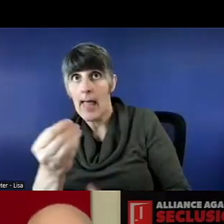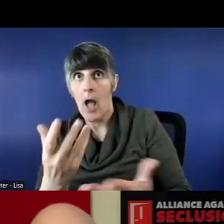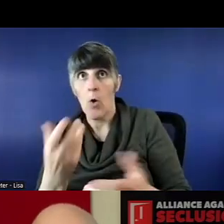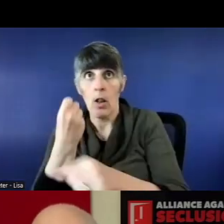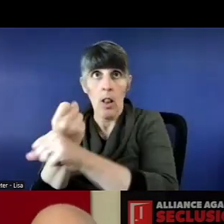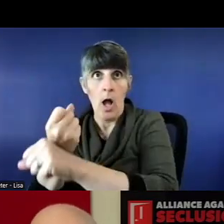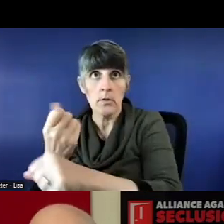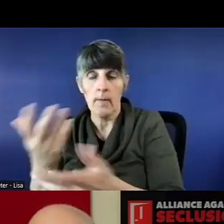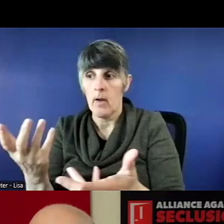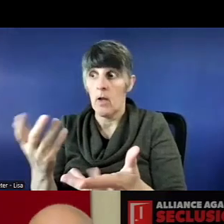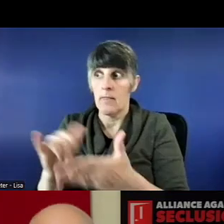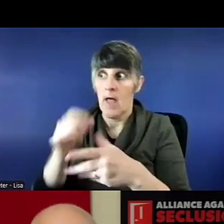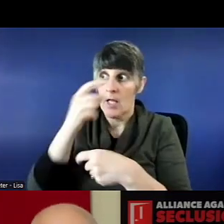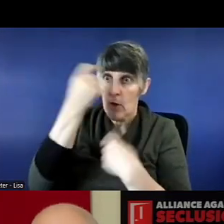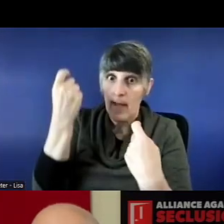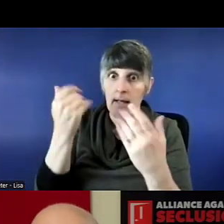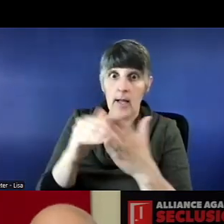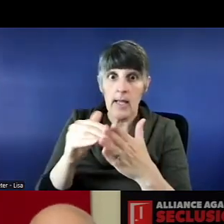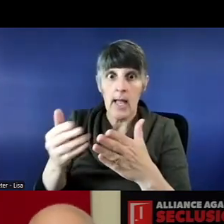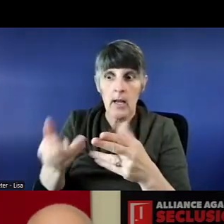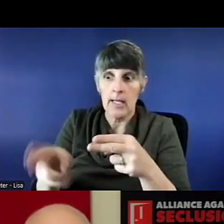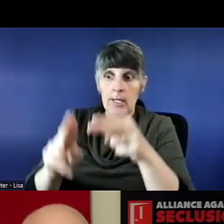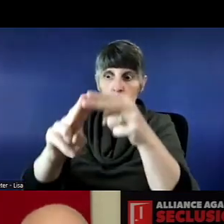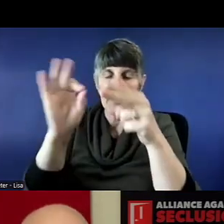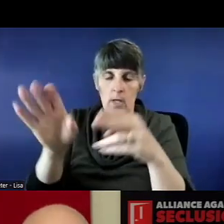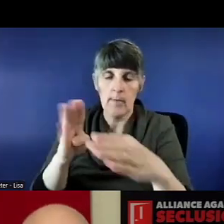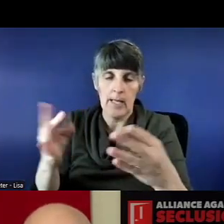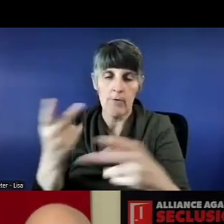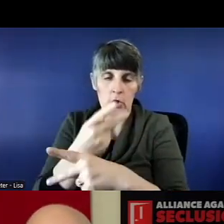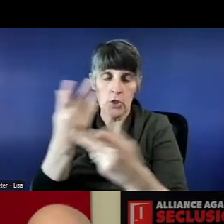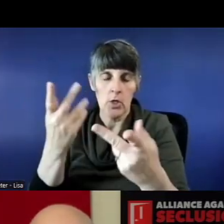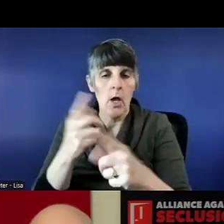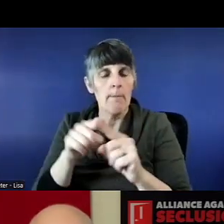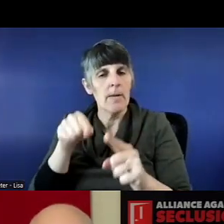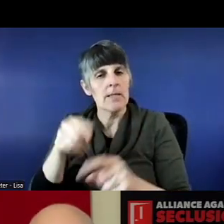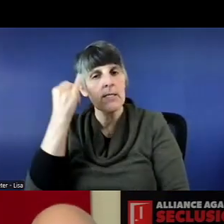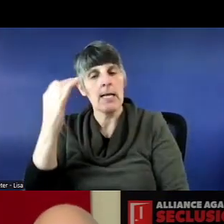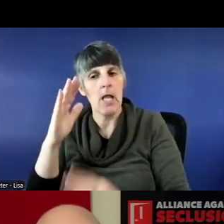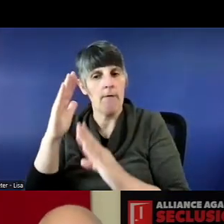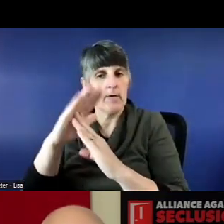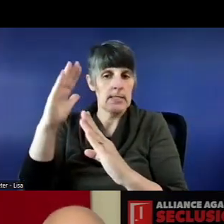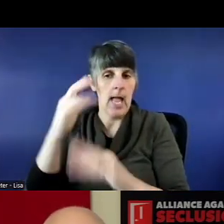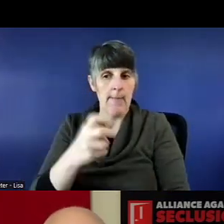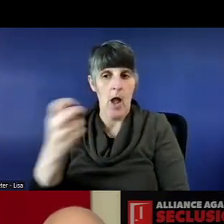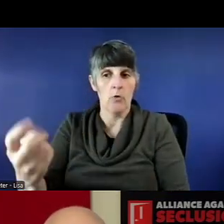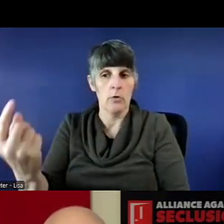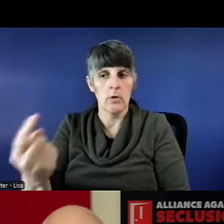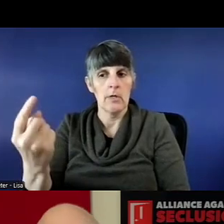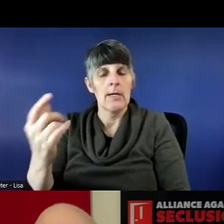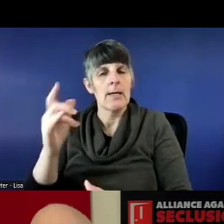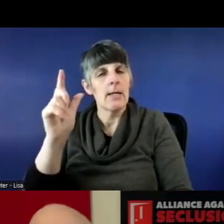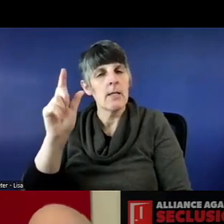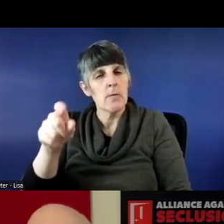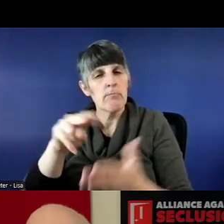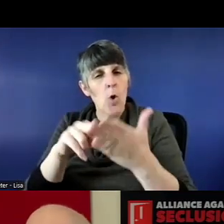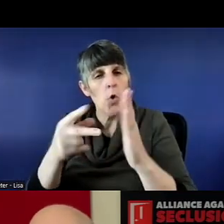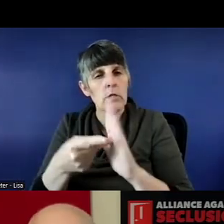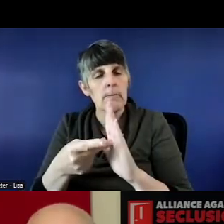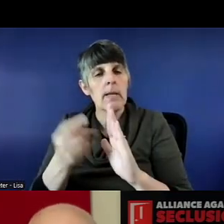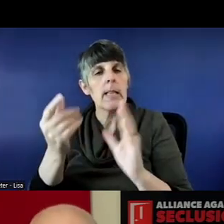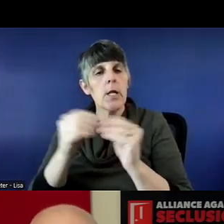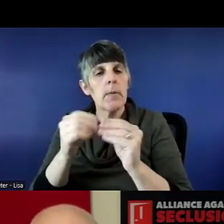traumatic and tends to, again, lead to an increase, not a decrease in behavior. But this idea of a timeout is that it's supposed to be something a little